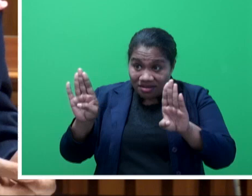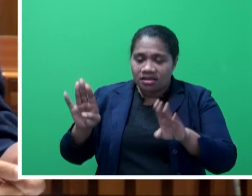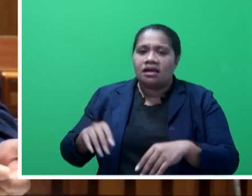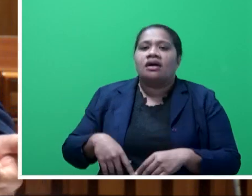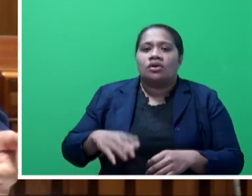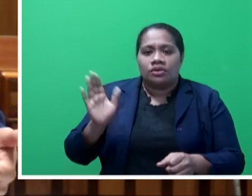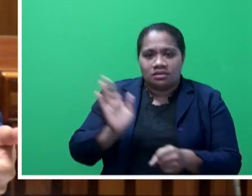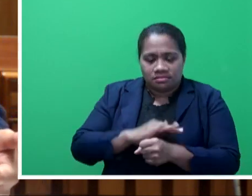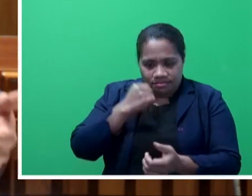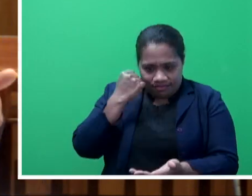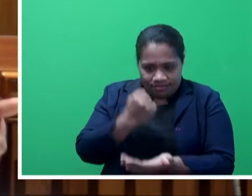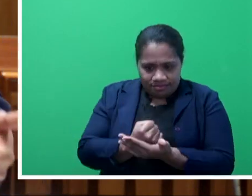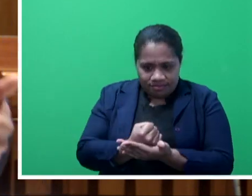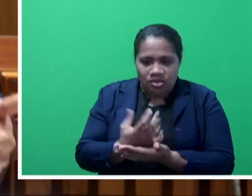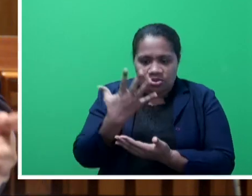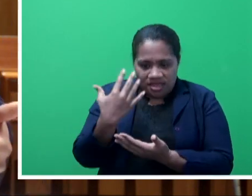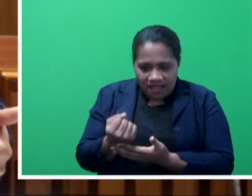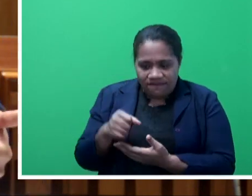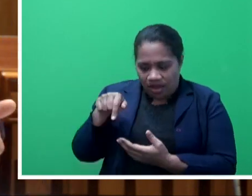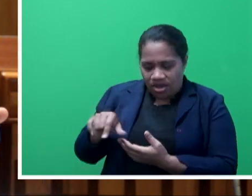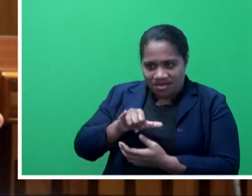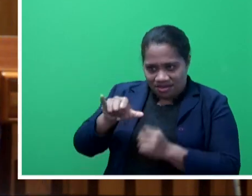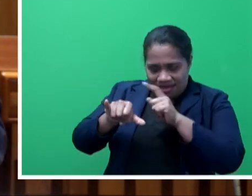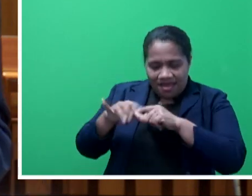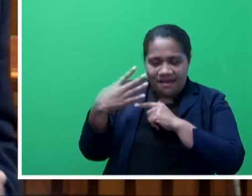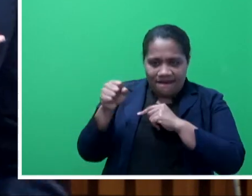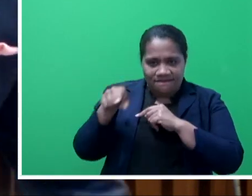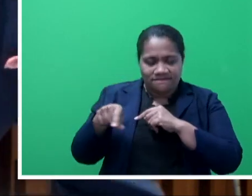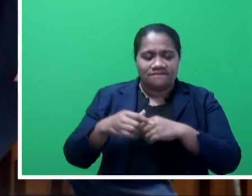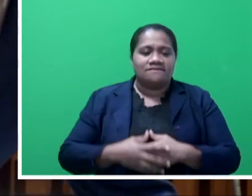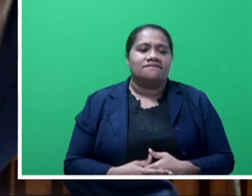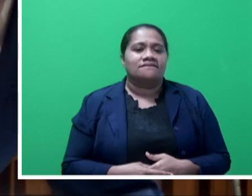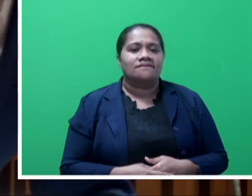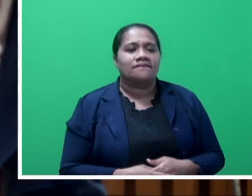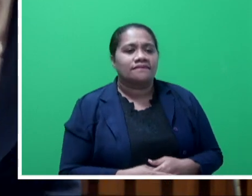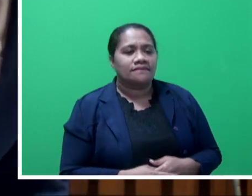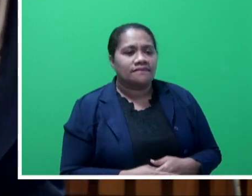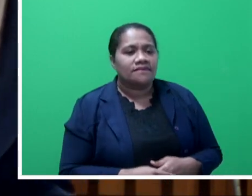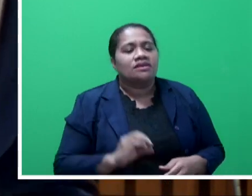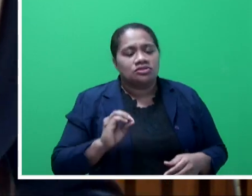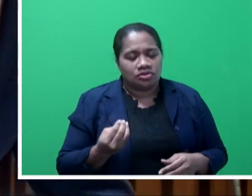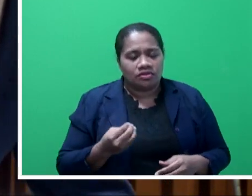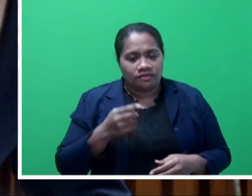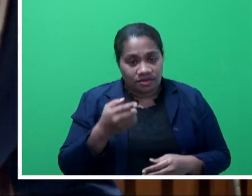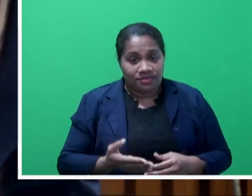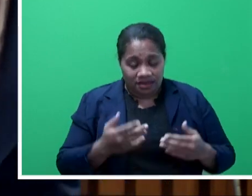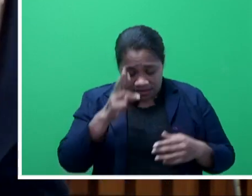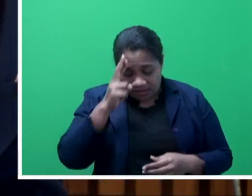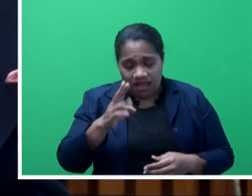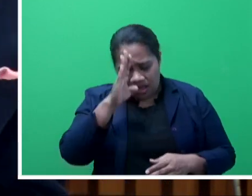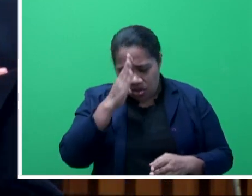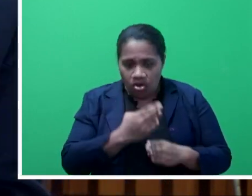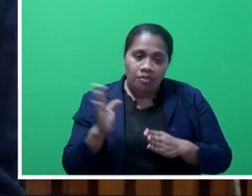there, because that brings a lot of benefit to us. And Mr. Speaker, sir, I hope that all the members